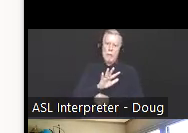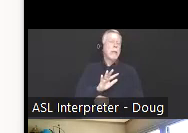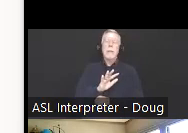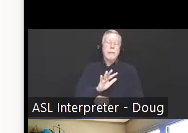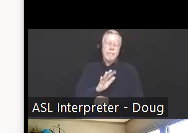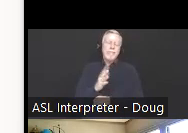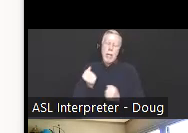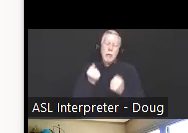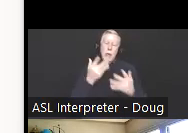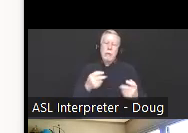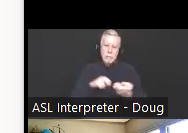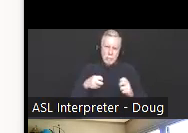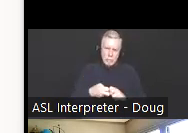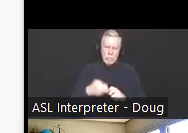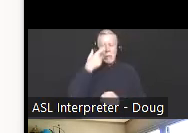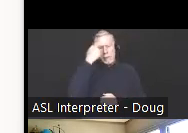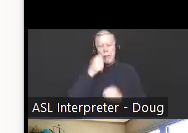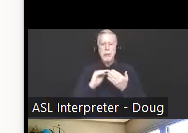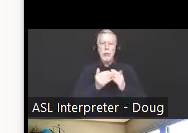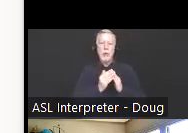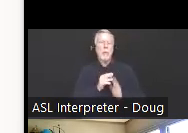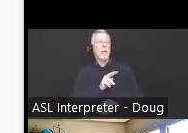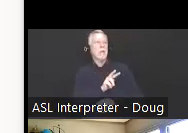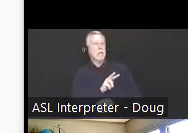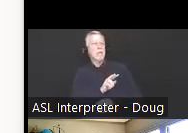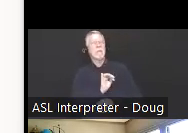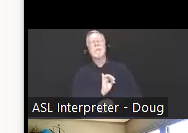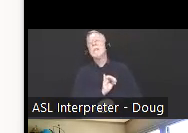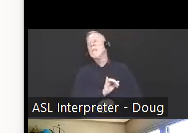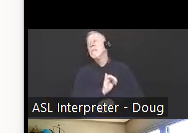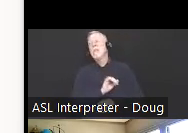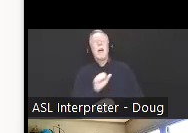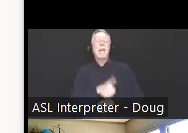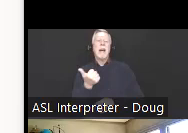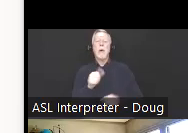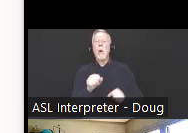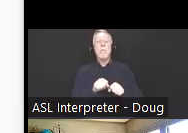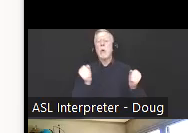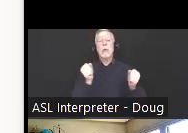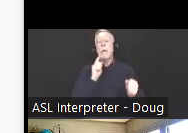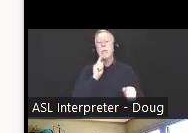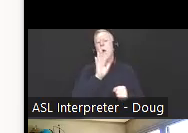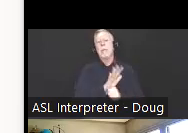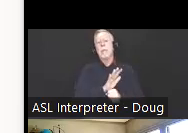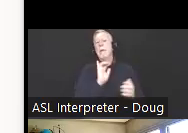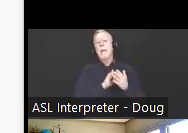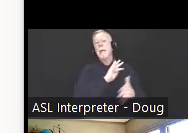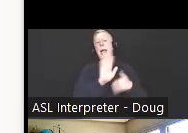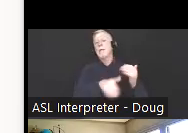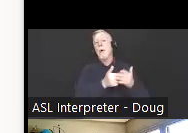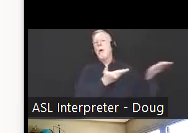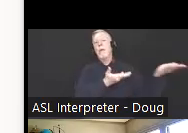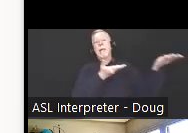because the community says, geez, just another broken promise. That's all we get from these folks. So it's